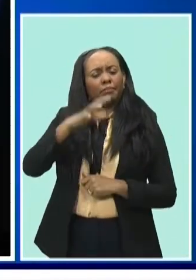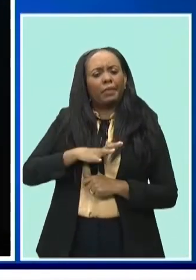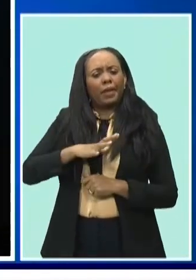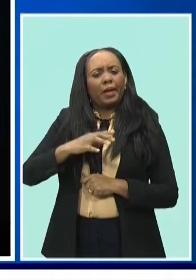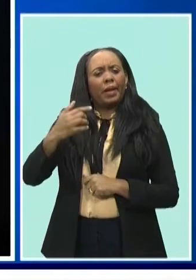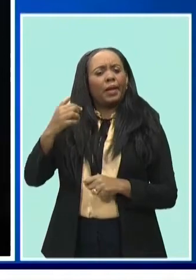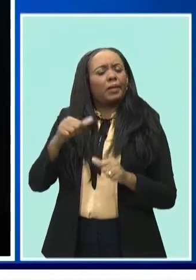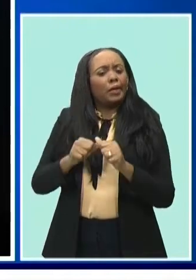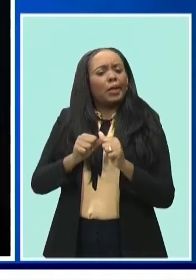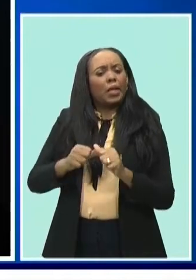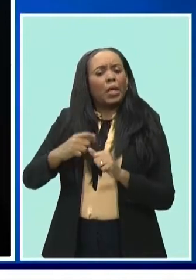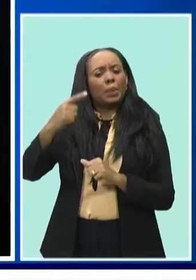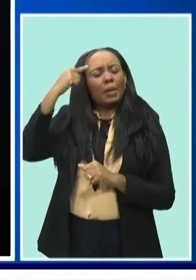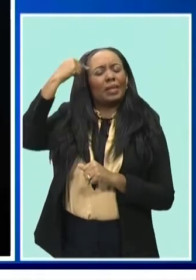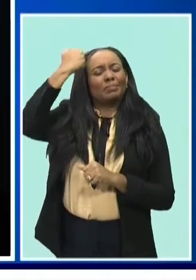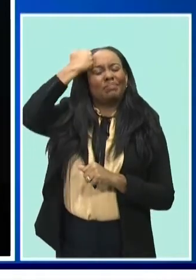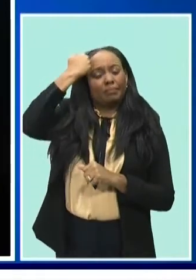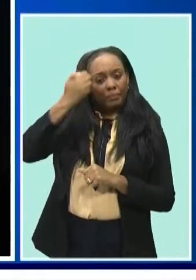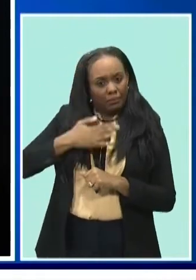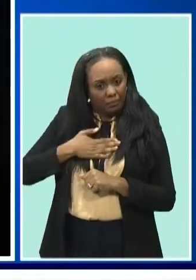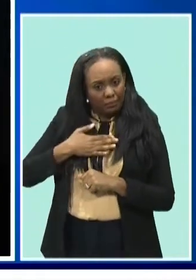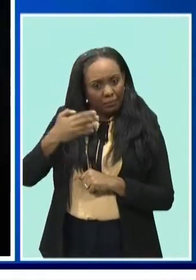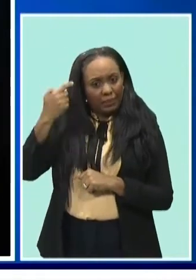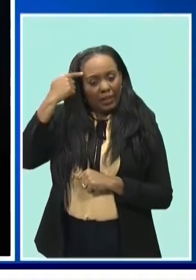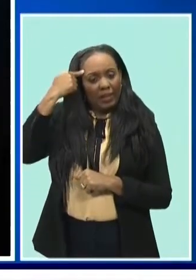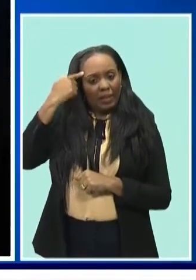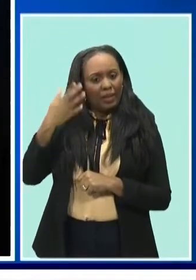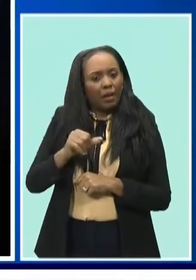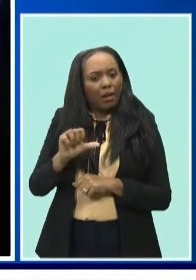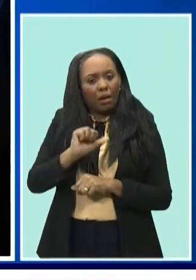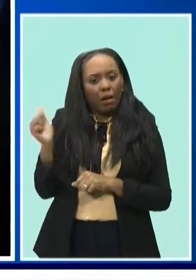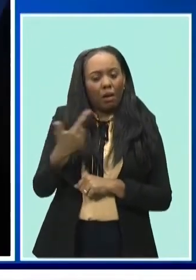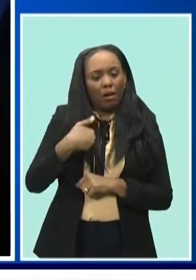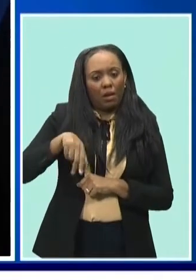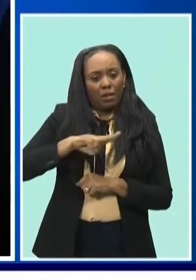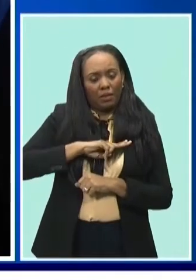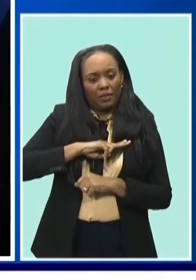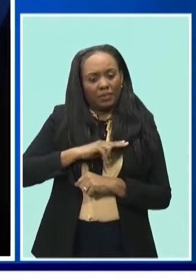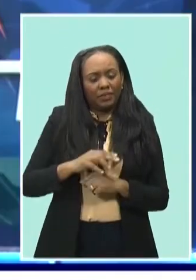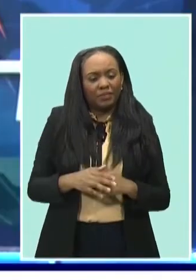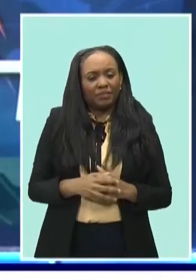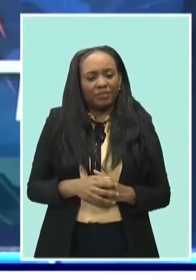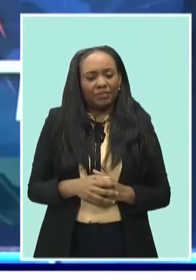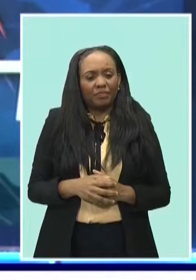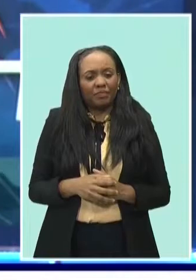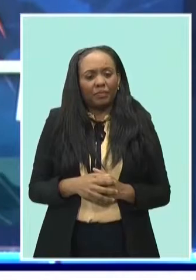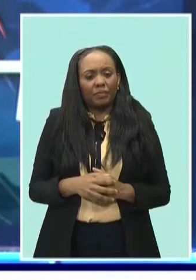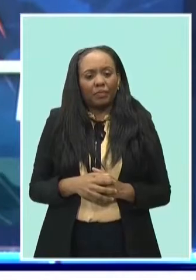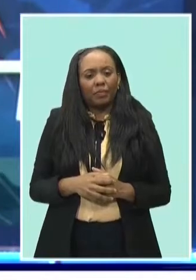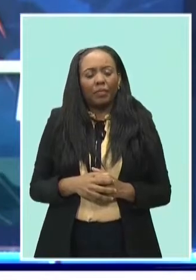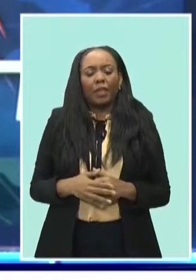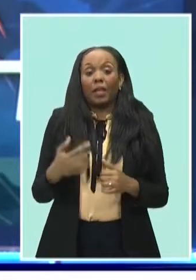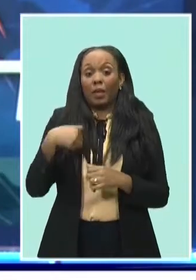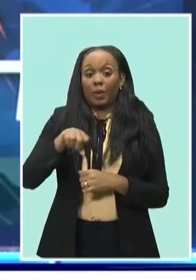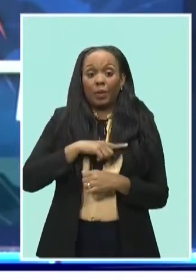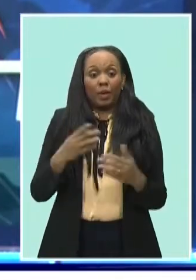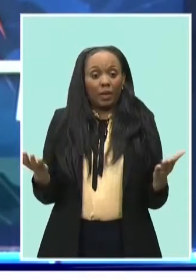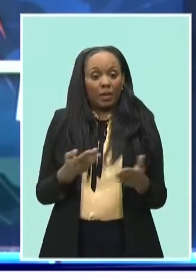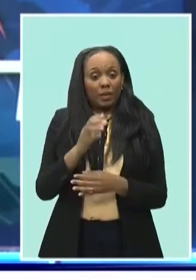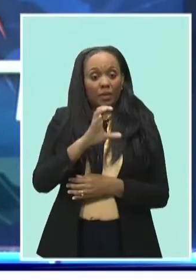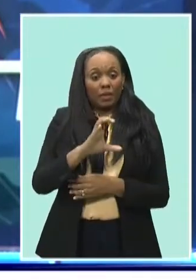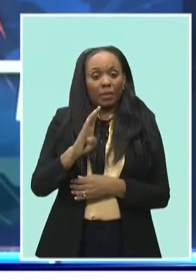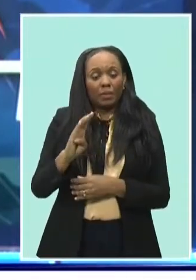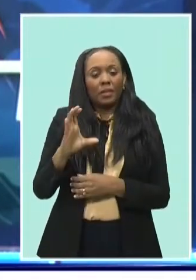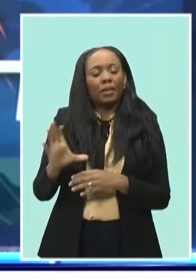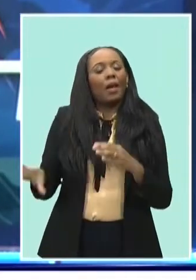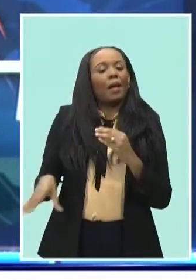in my mind, and I have no doubt in the minds of all of us. And of course, the Caribbean Broadcasting Corporation